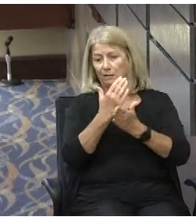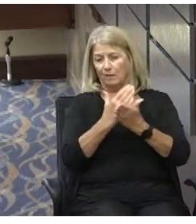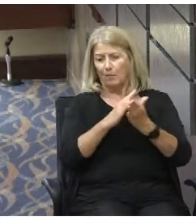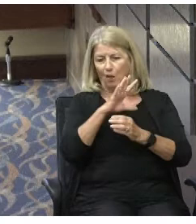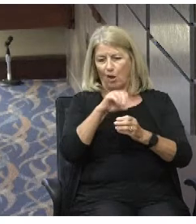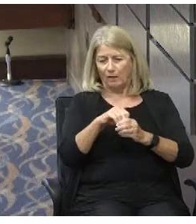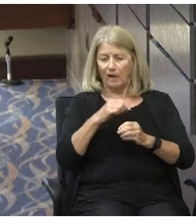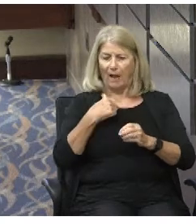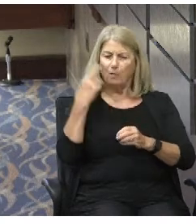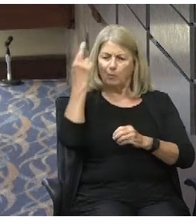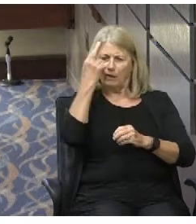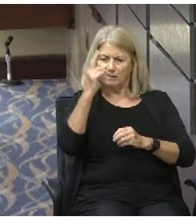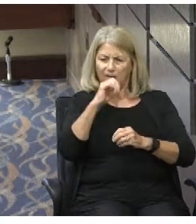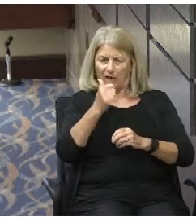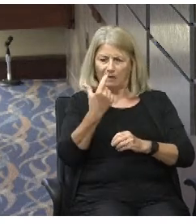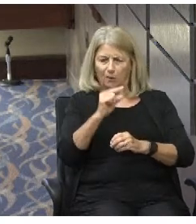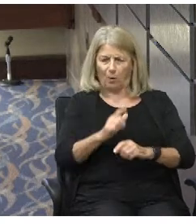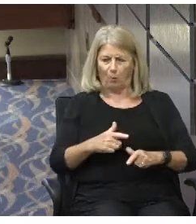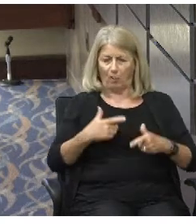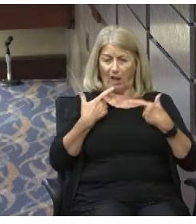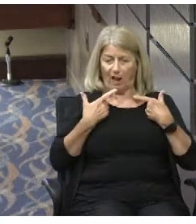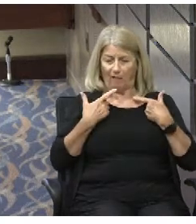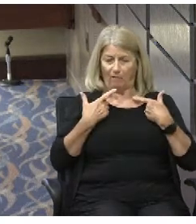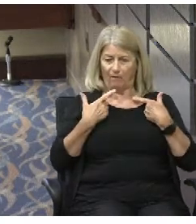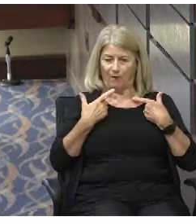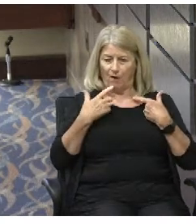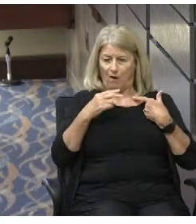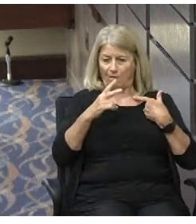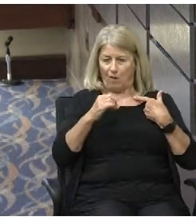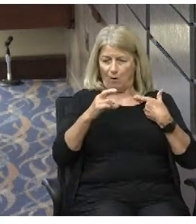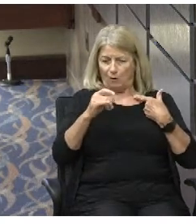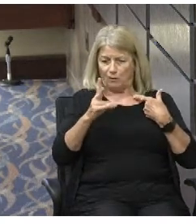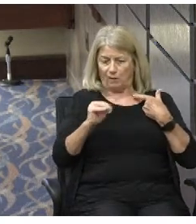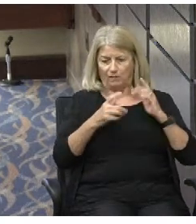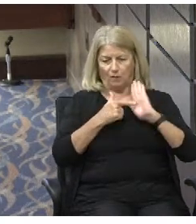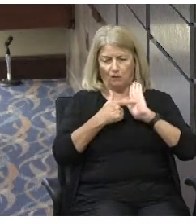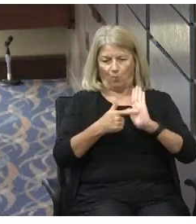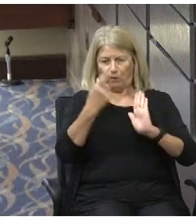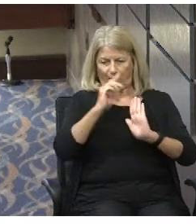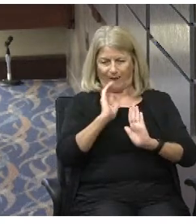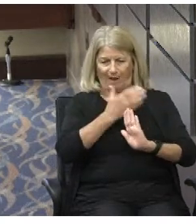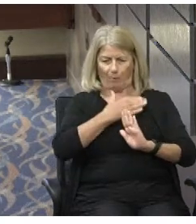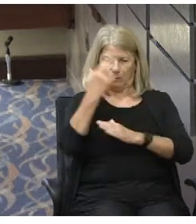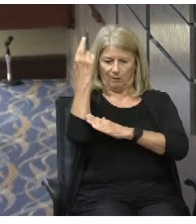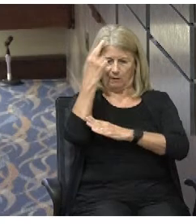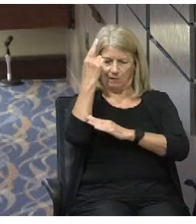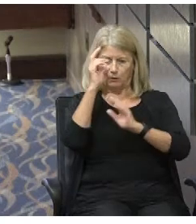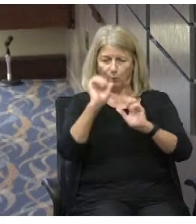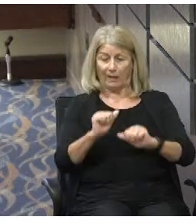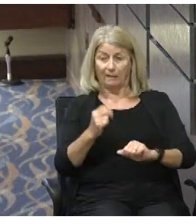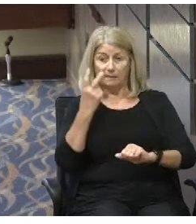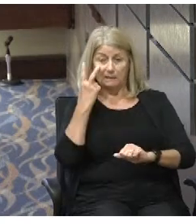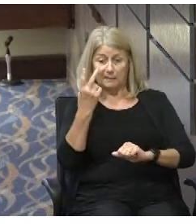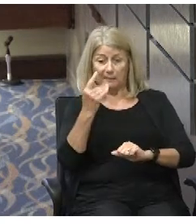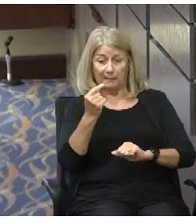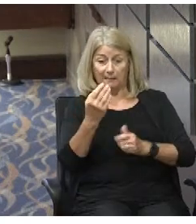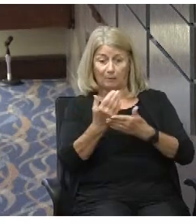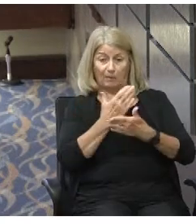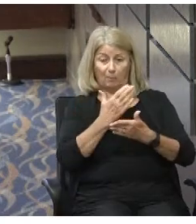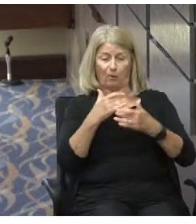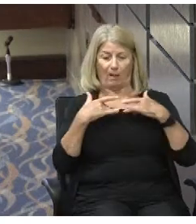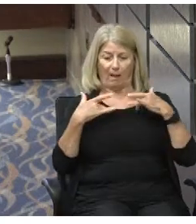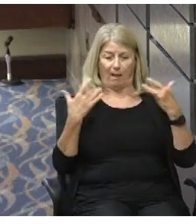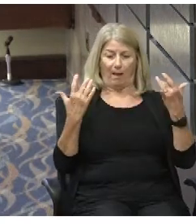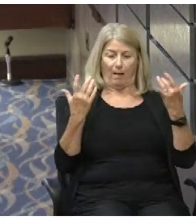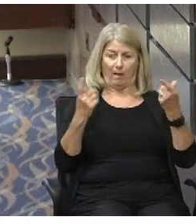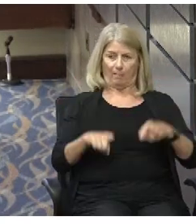go live version of the site. This is modeling this for our purposes to be able to see it before it occurs. But